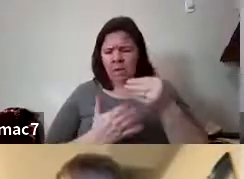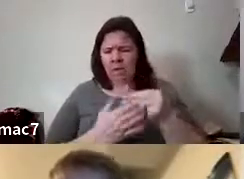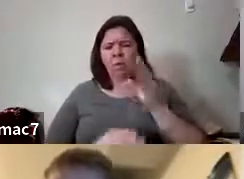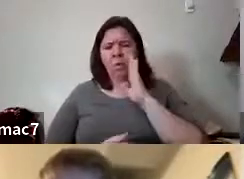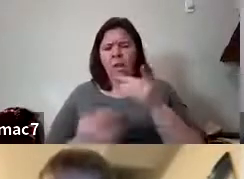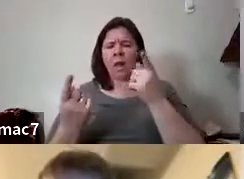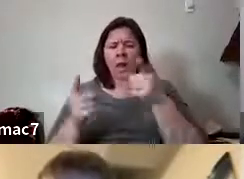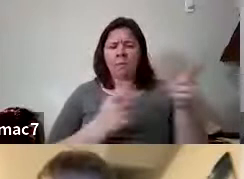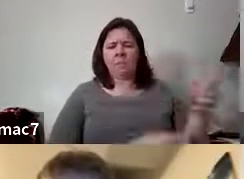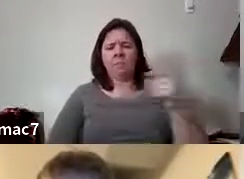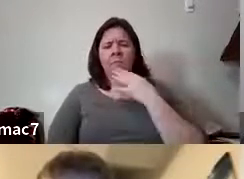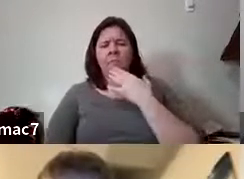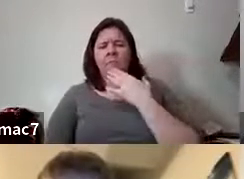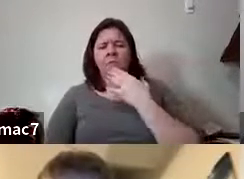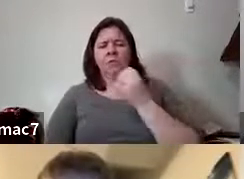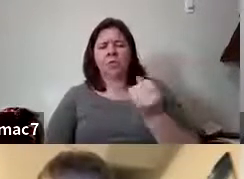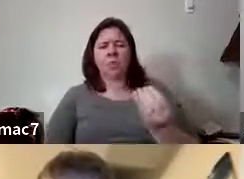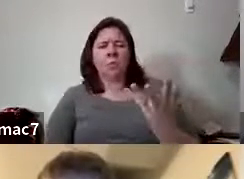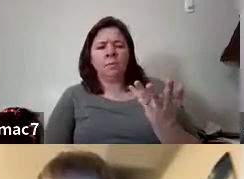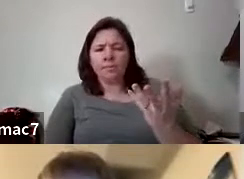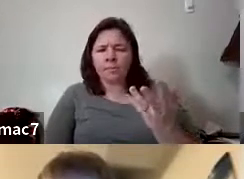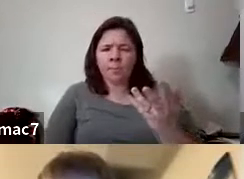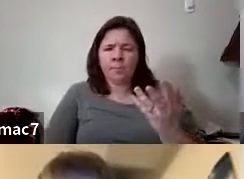will happen. So just